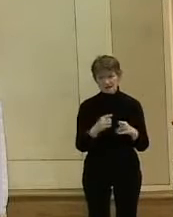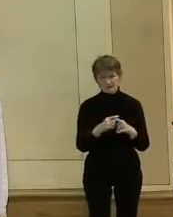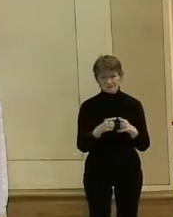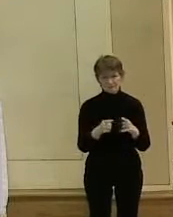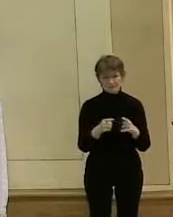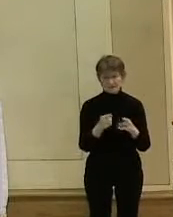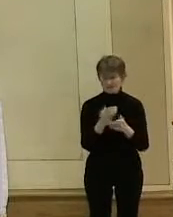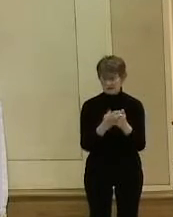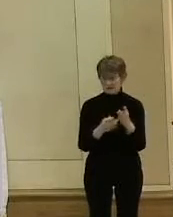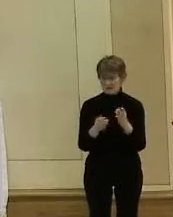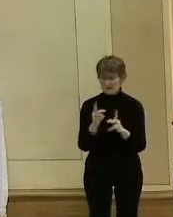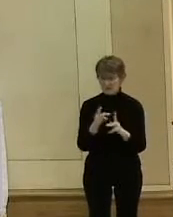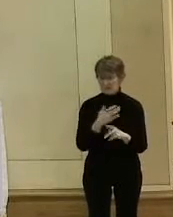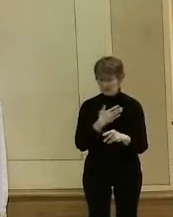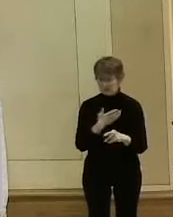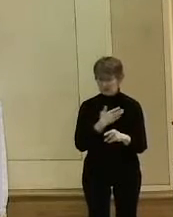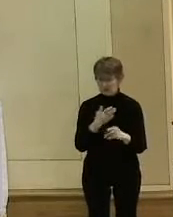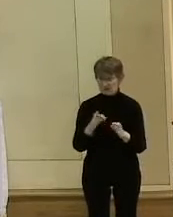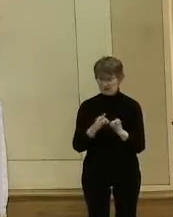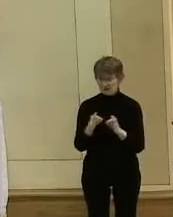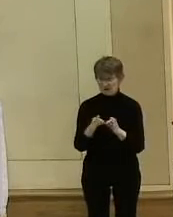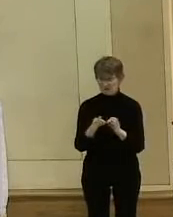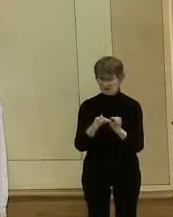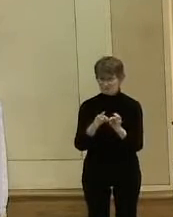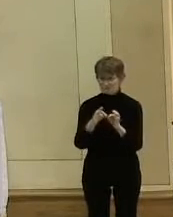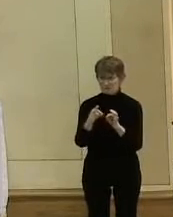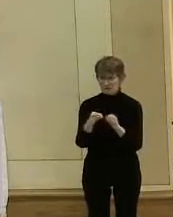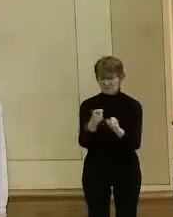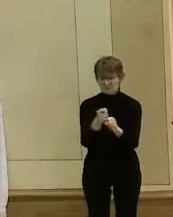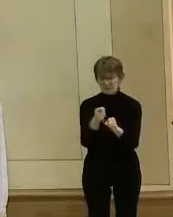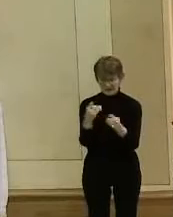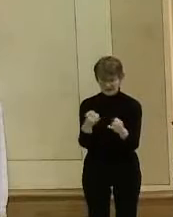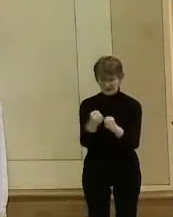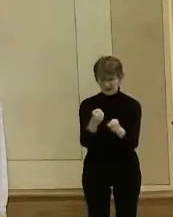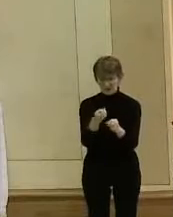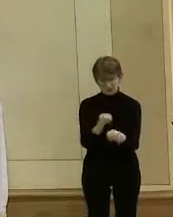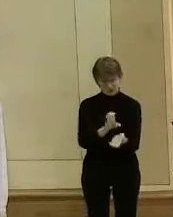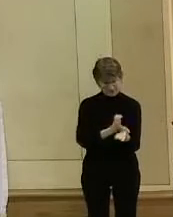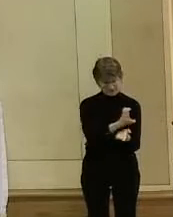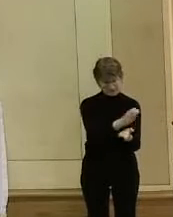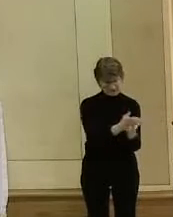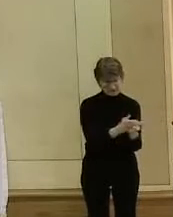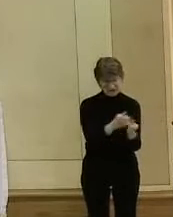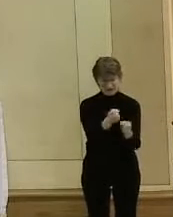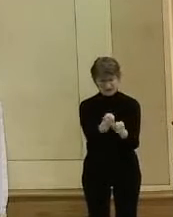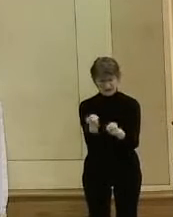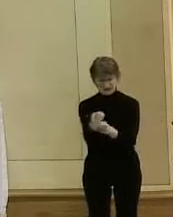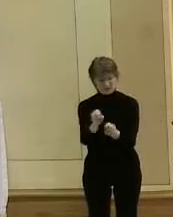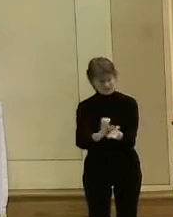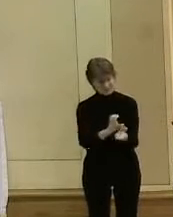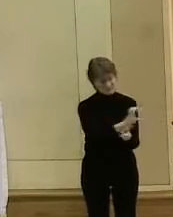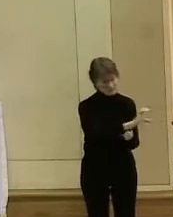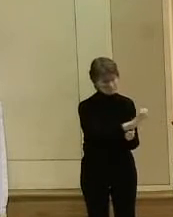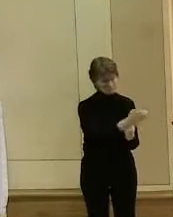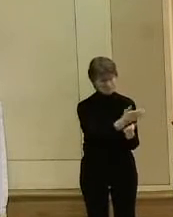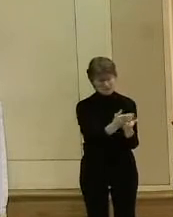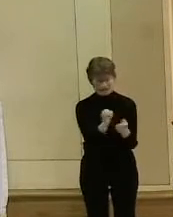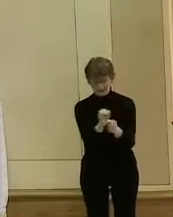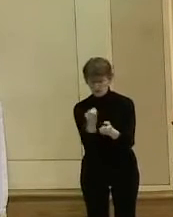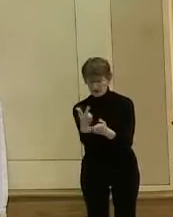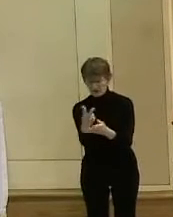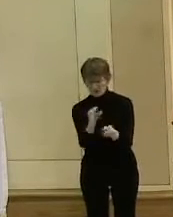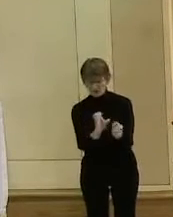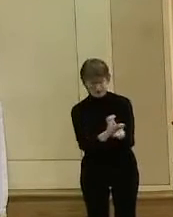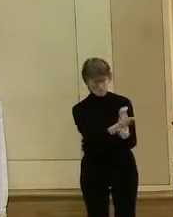many years as my little donation, because I can't give it all at once. And bringing it all together, we